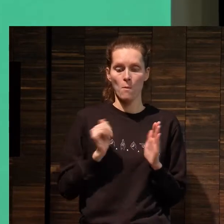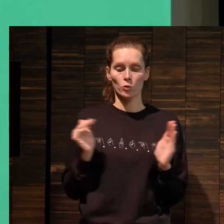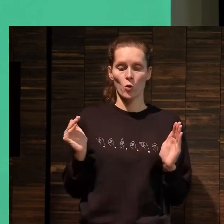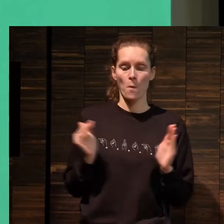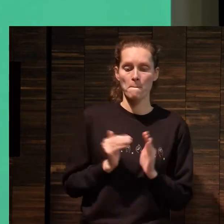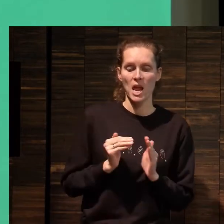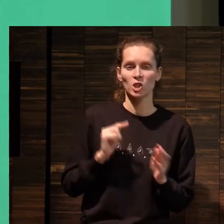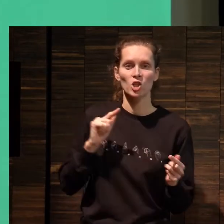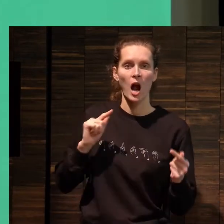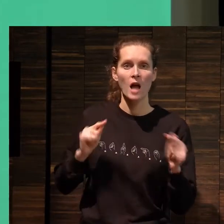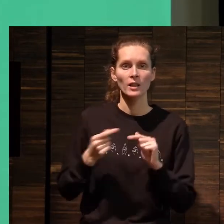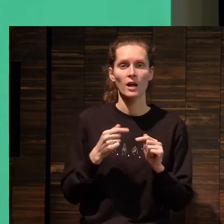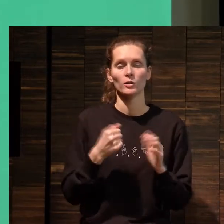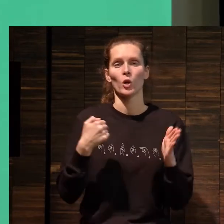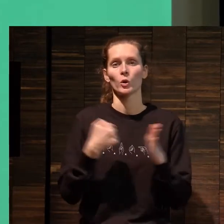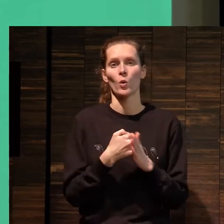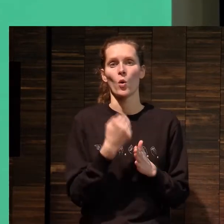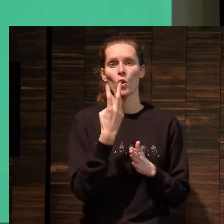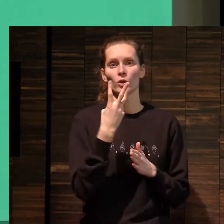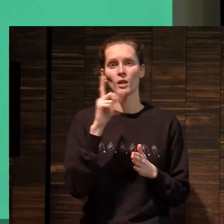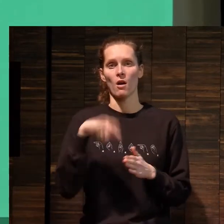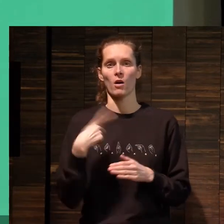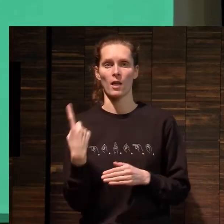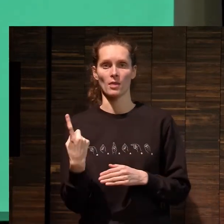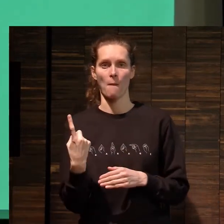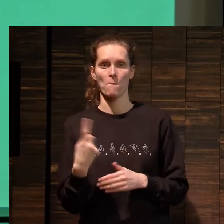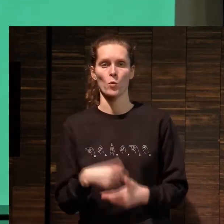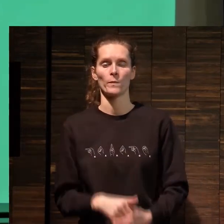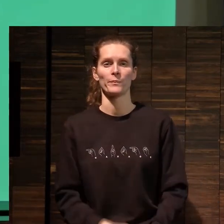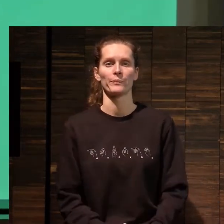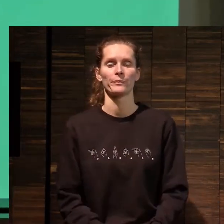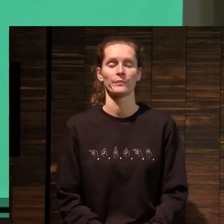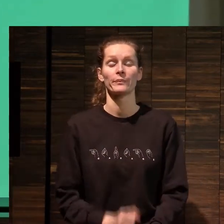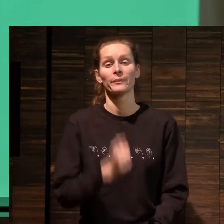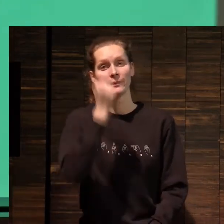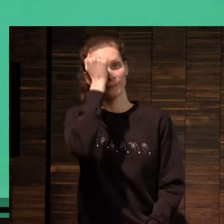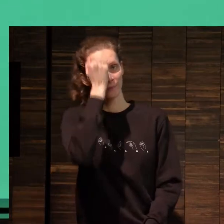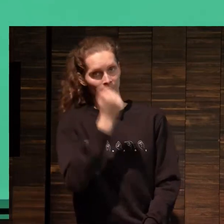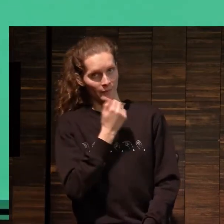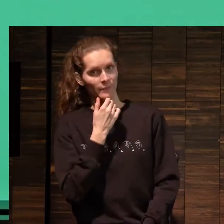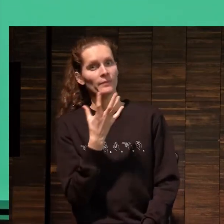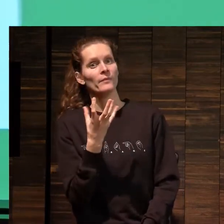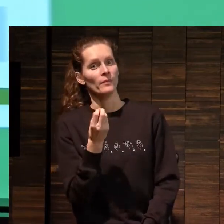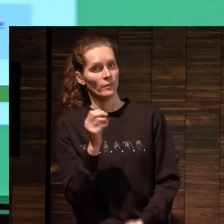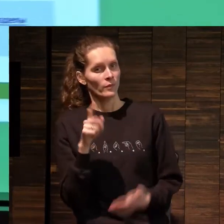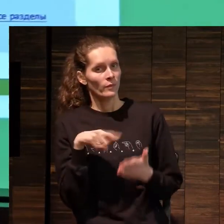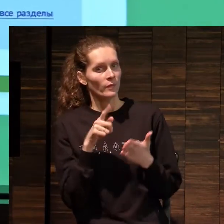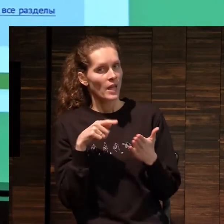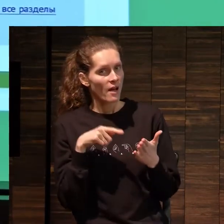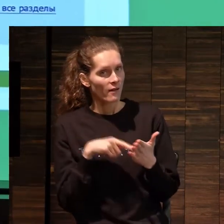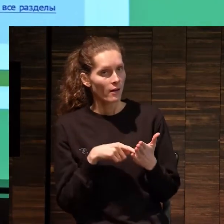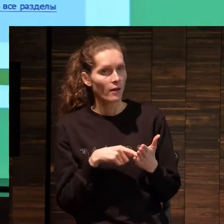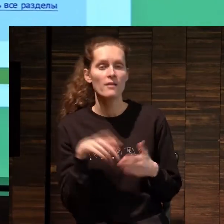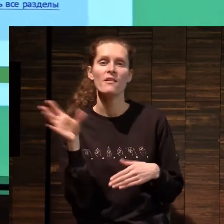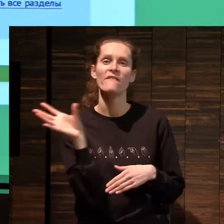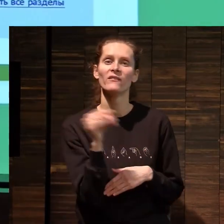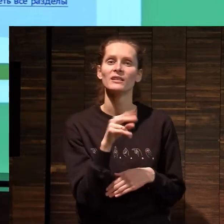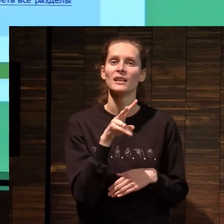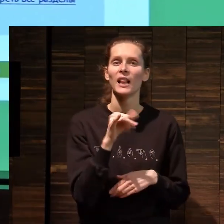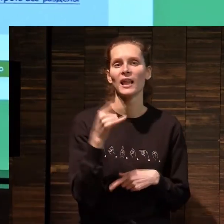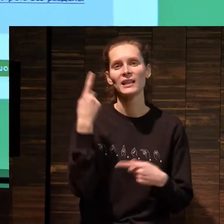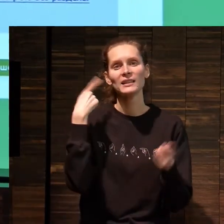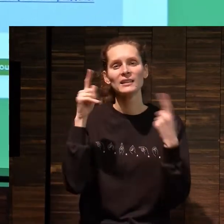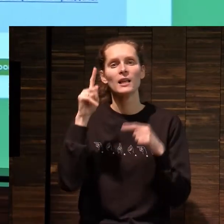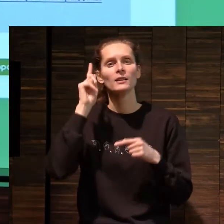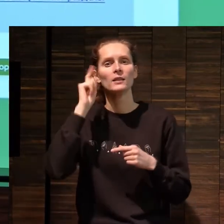The minimum contrast is 4.5 to 1. For bigger font, you can decrease it to 3 to